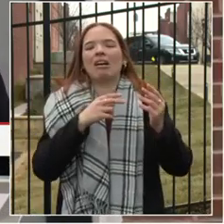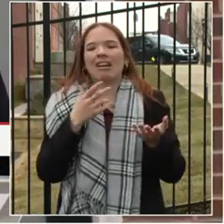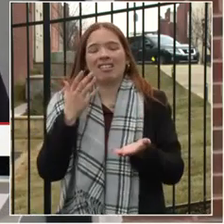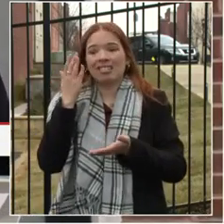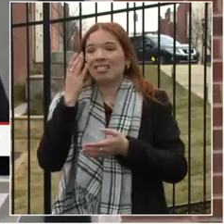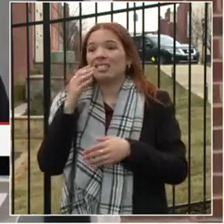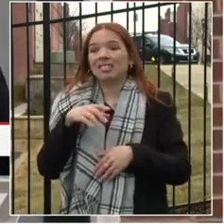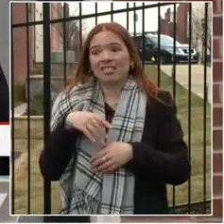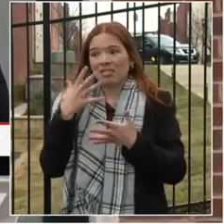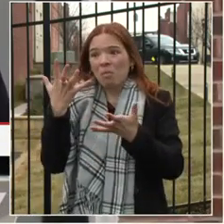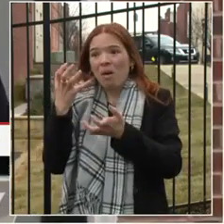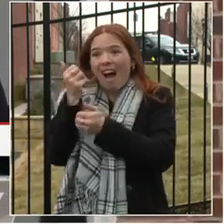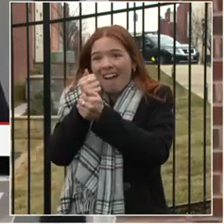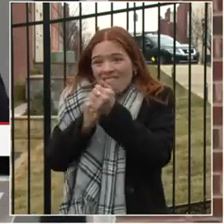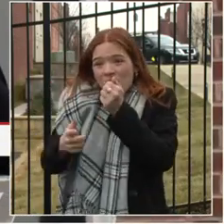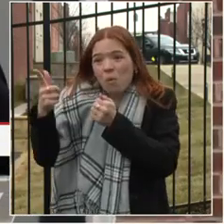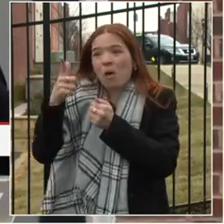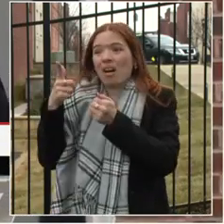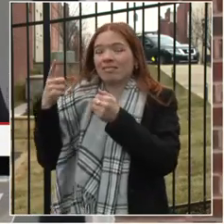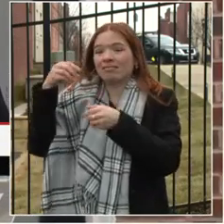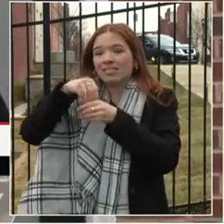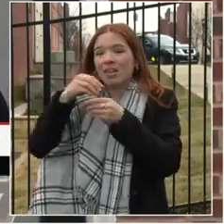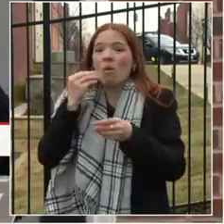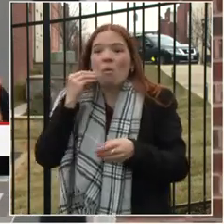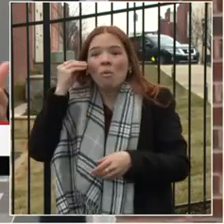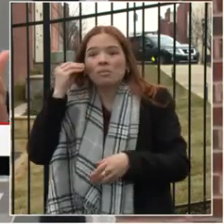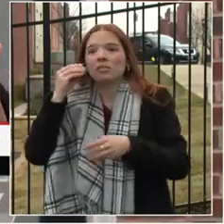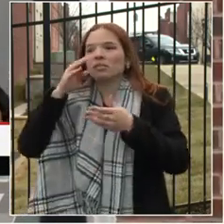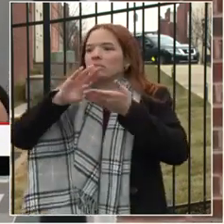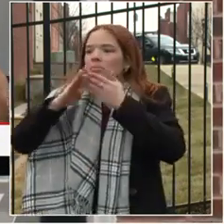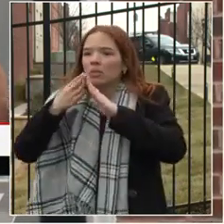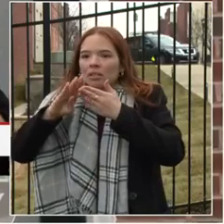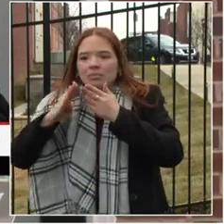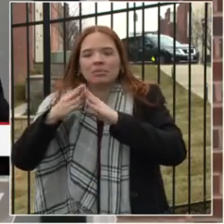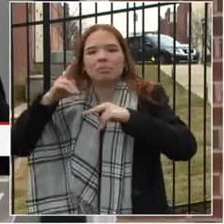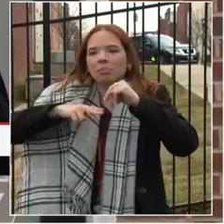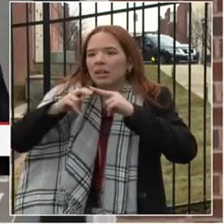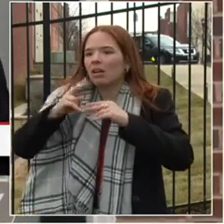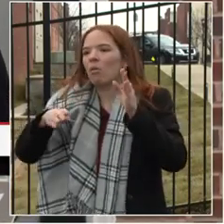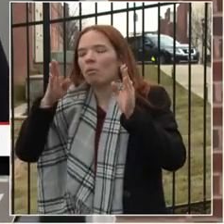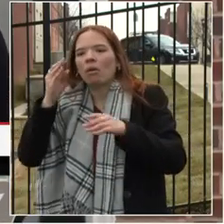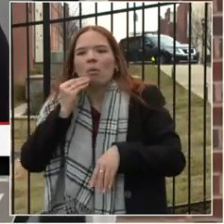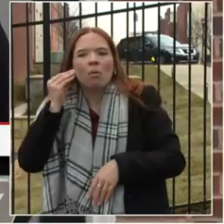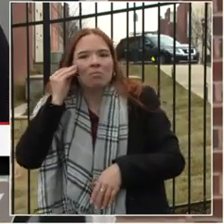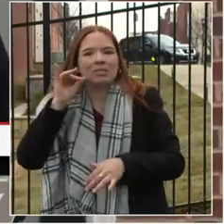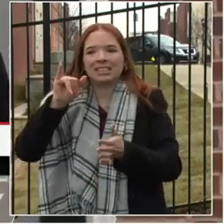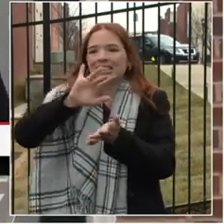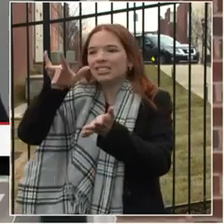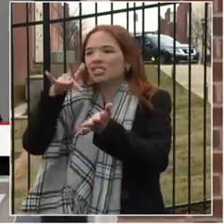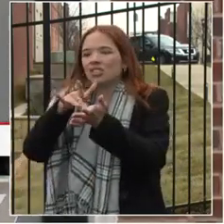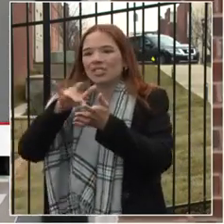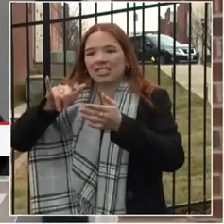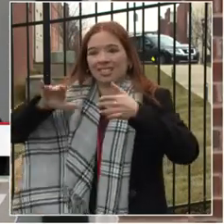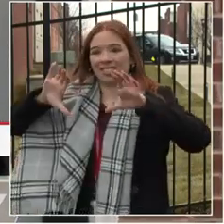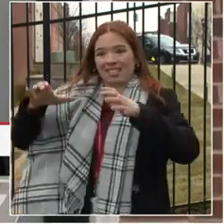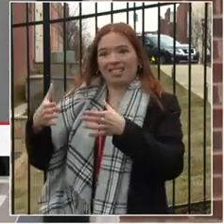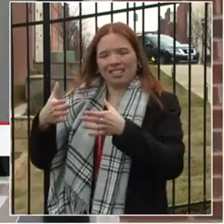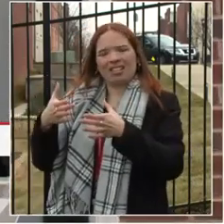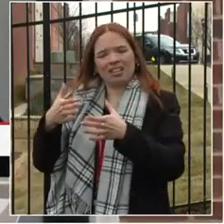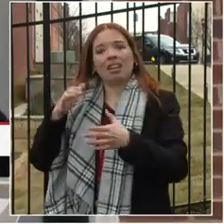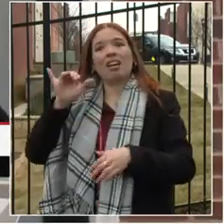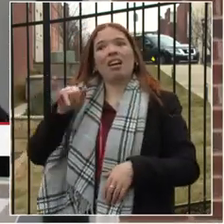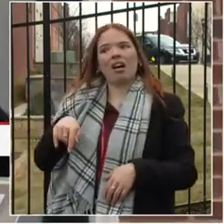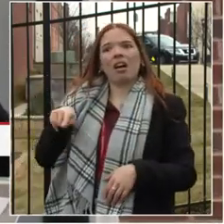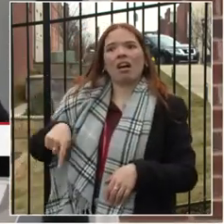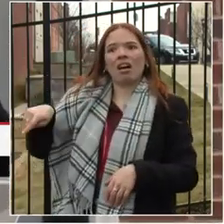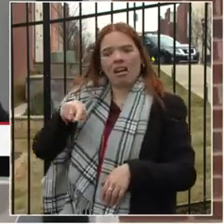housing, affordable housing, building housing, focusing on the middle class, to recognize that we have to have, as part